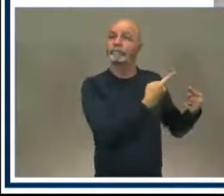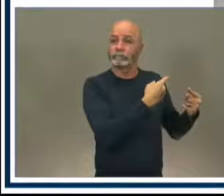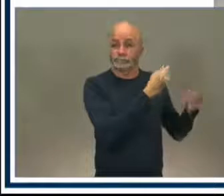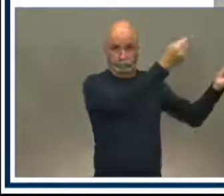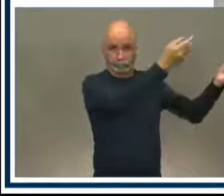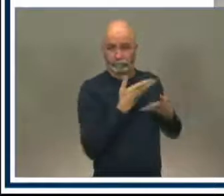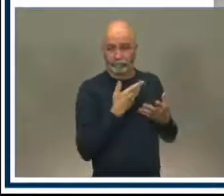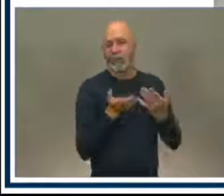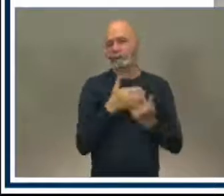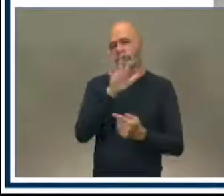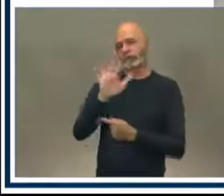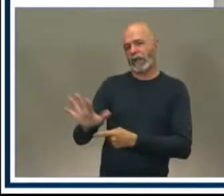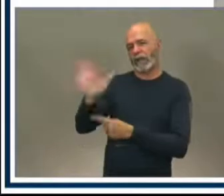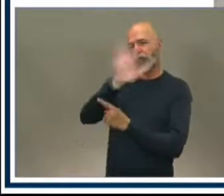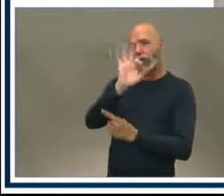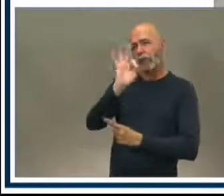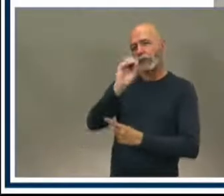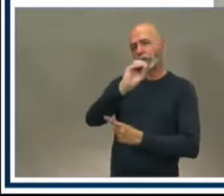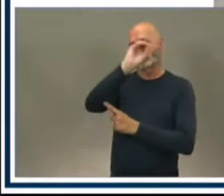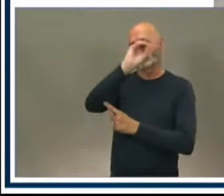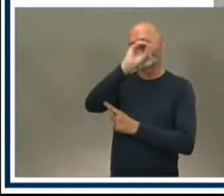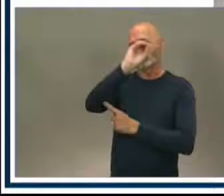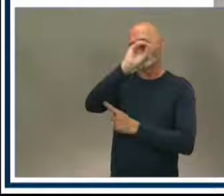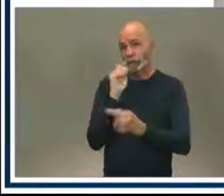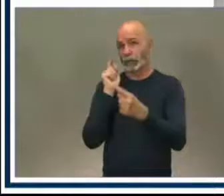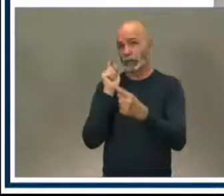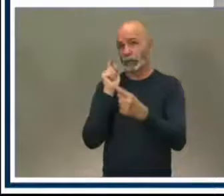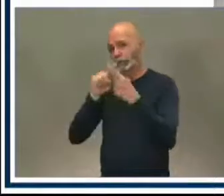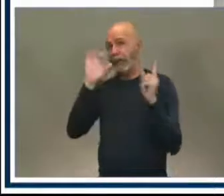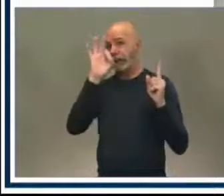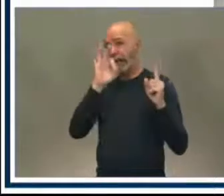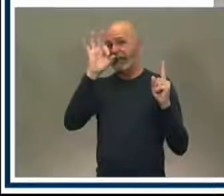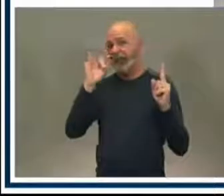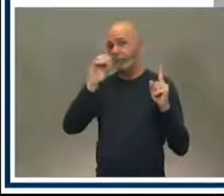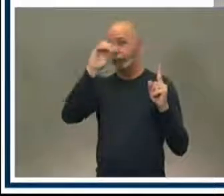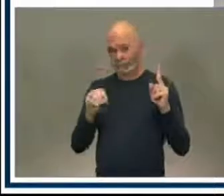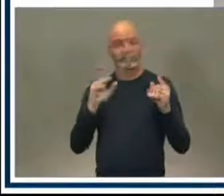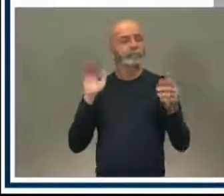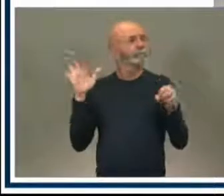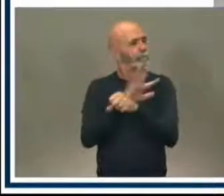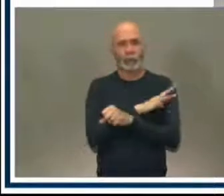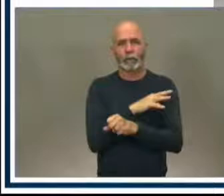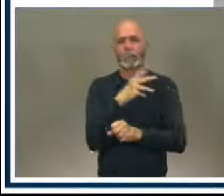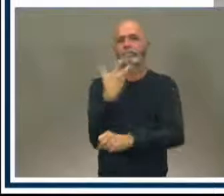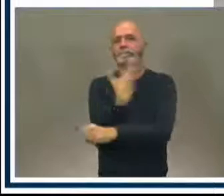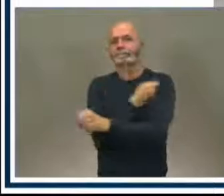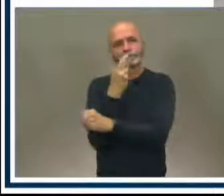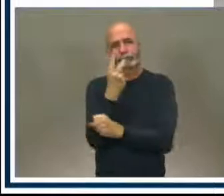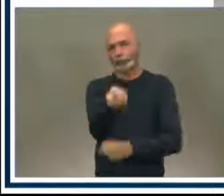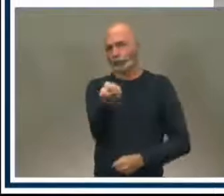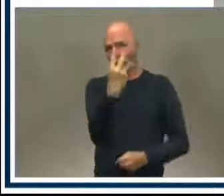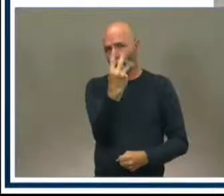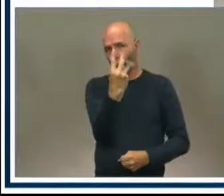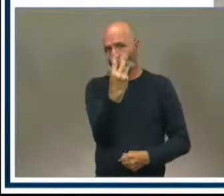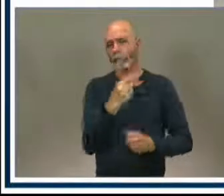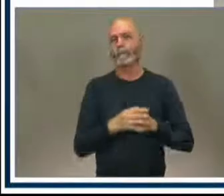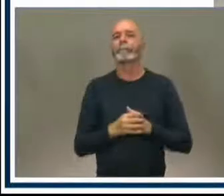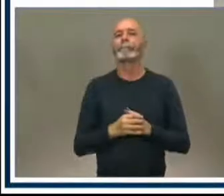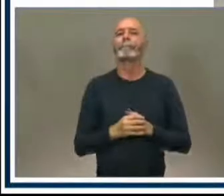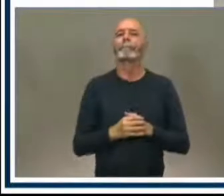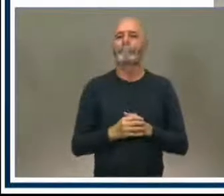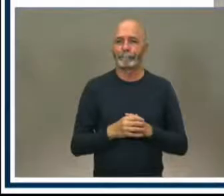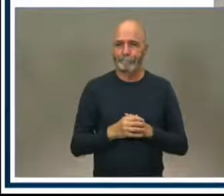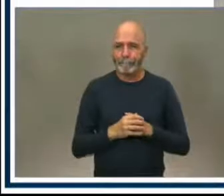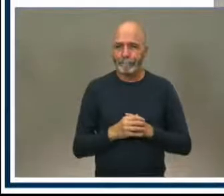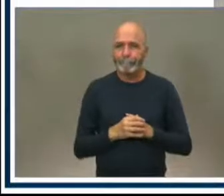91% and 99% are fully vaccinated. That's the Nova Scotia Health and the IWK. The data we